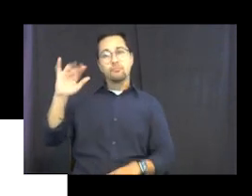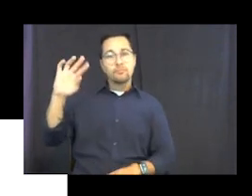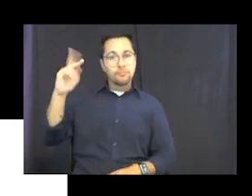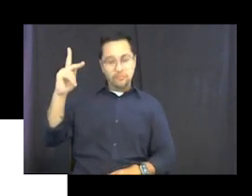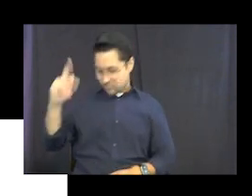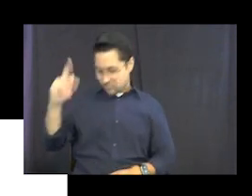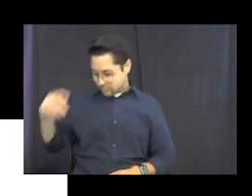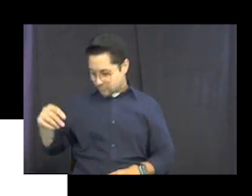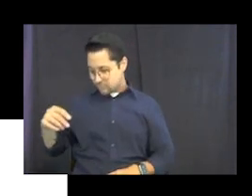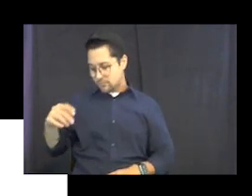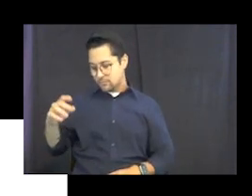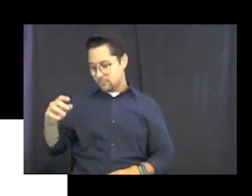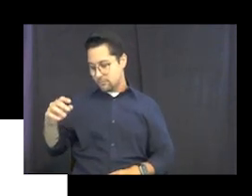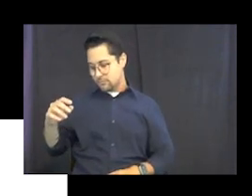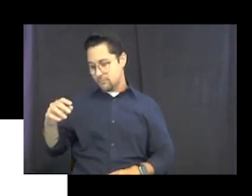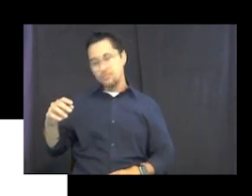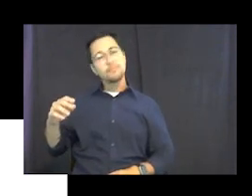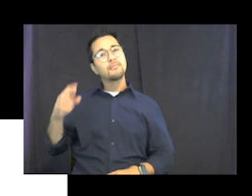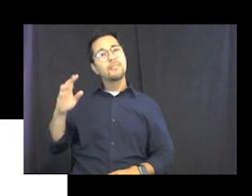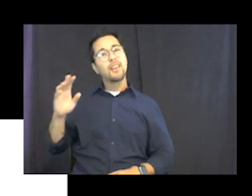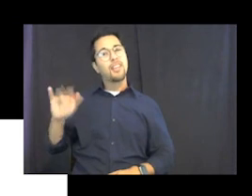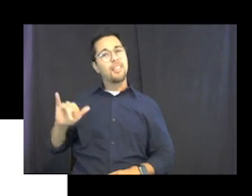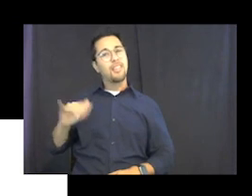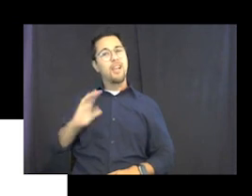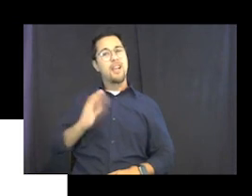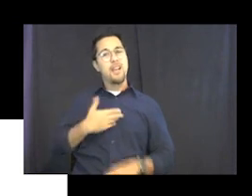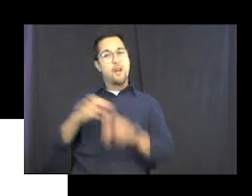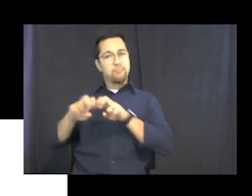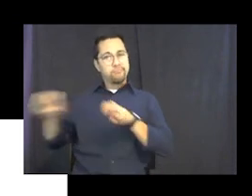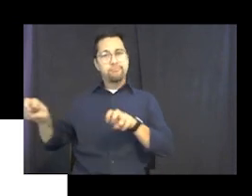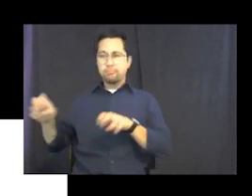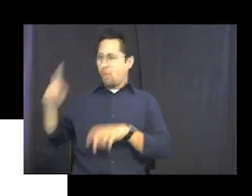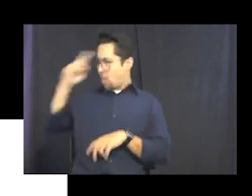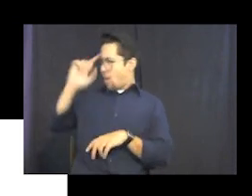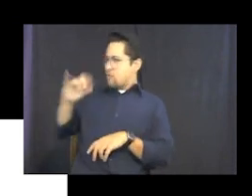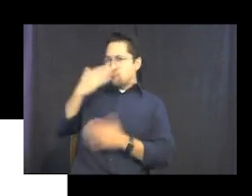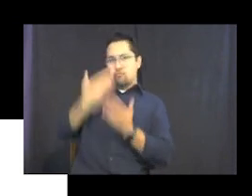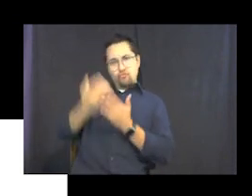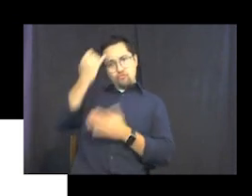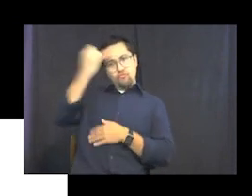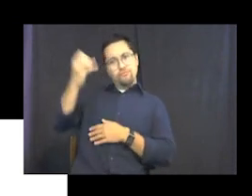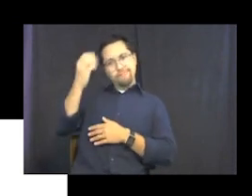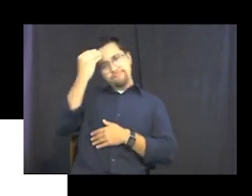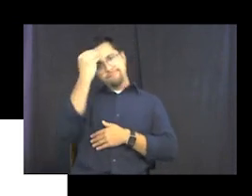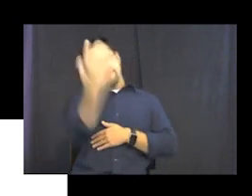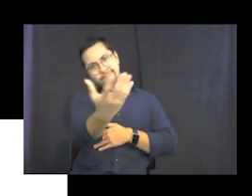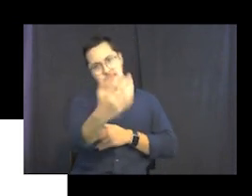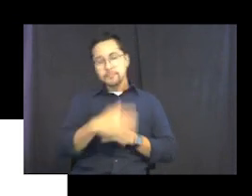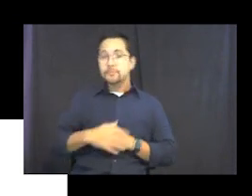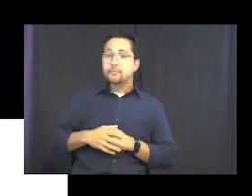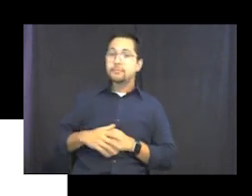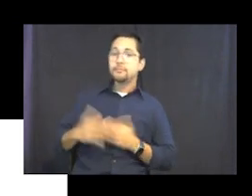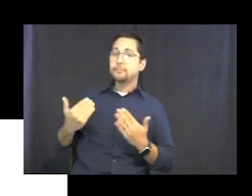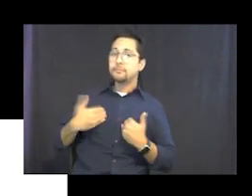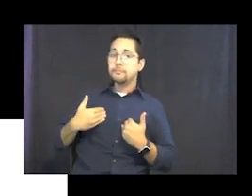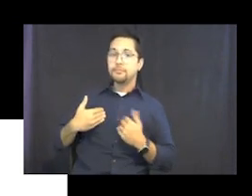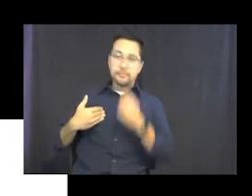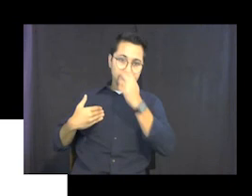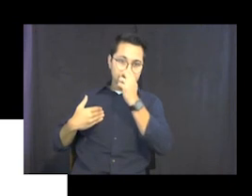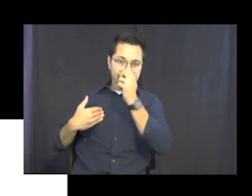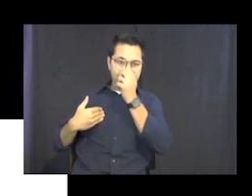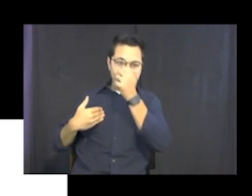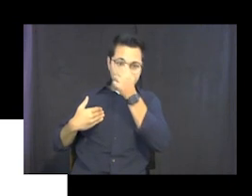that panelists felt would be good to present to you. We have